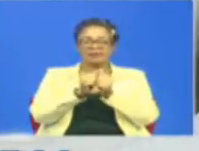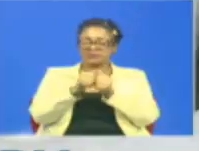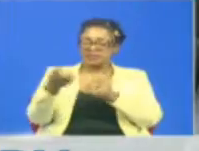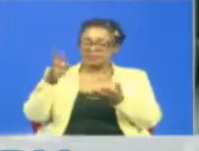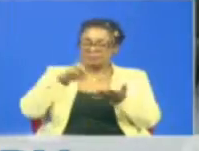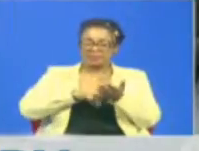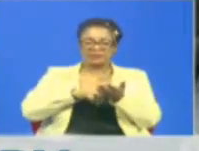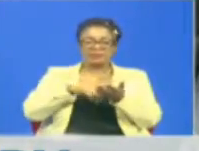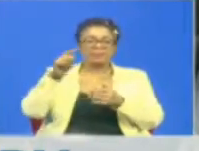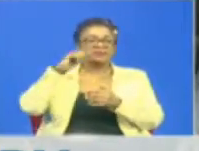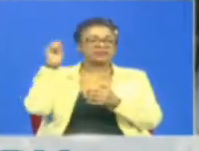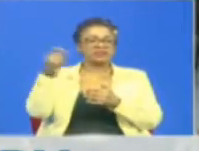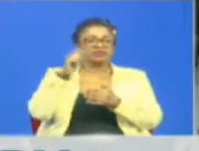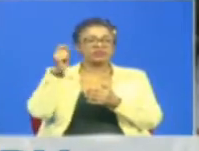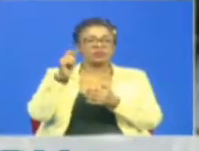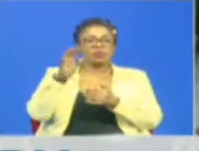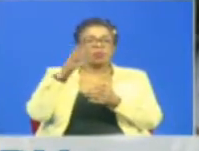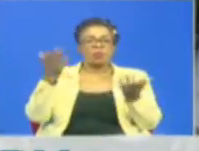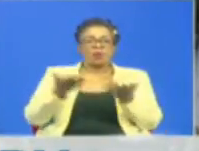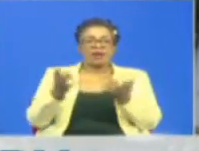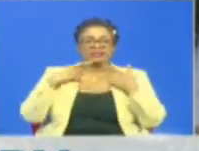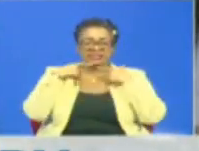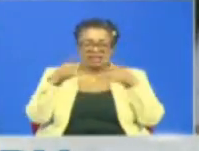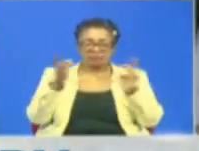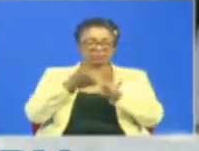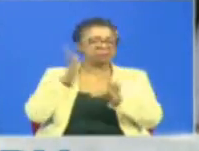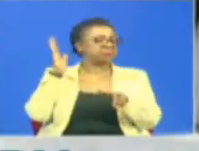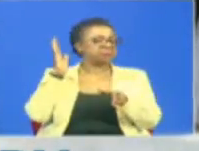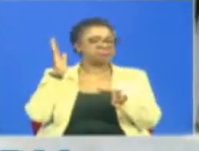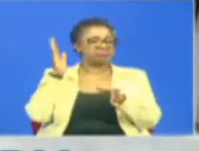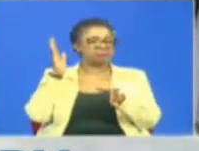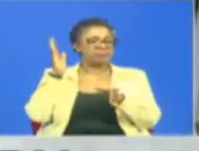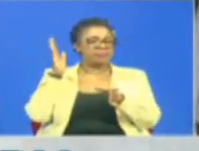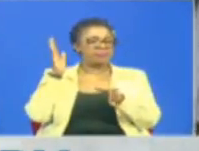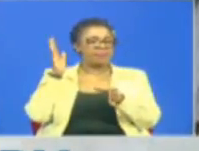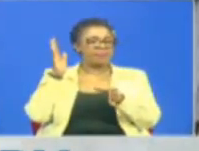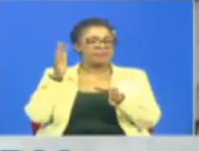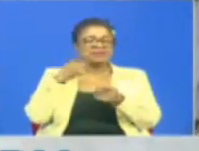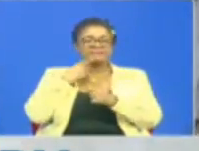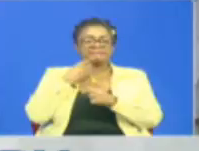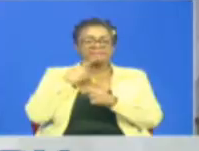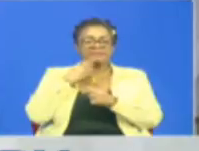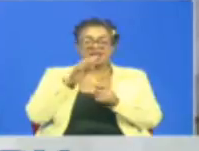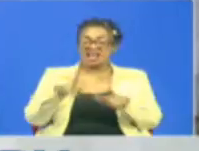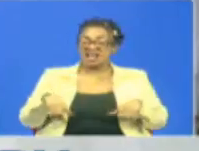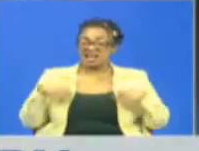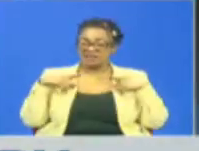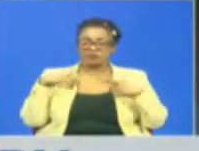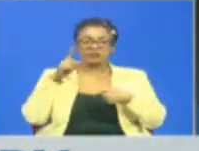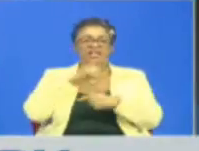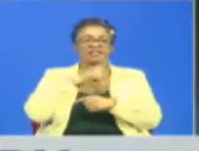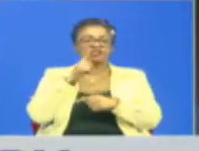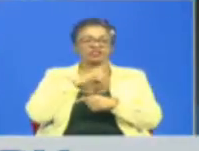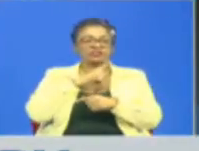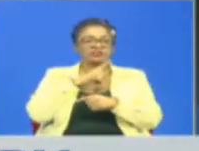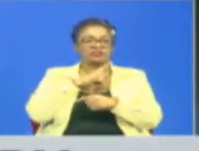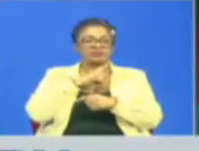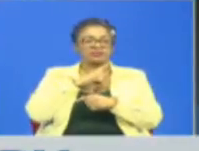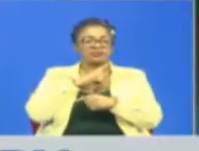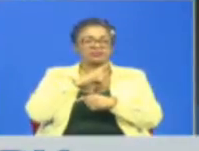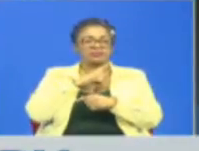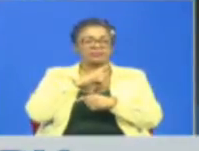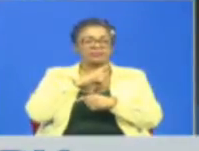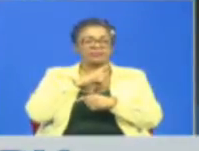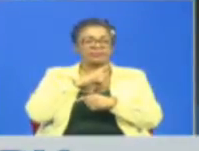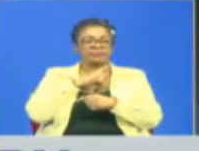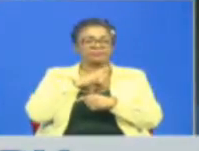poll, from where she announced her resignation from IEBC. She claimed her life was in danger. I've been agonizing for